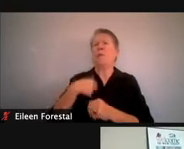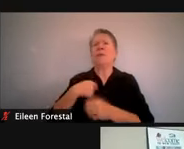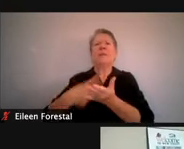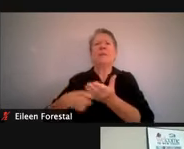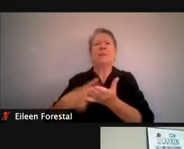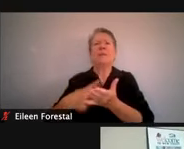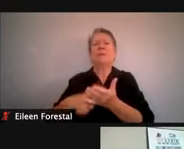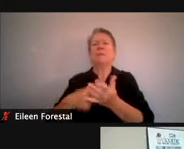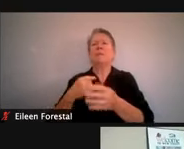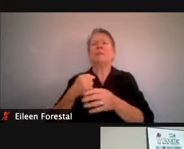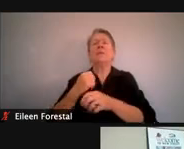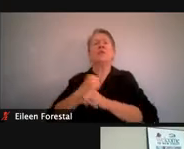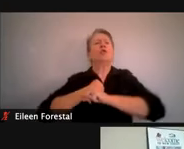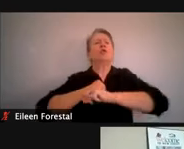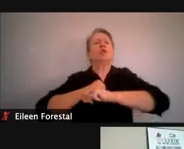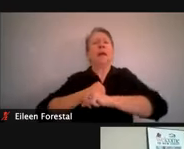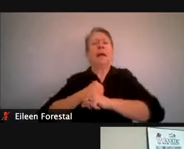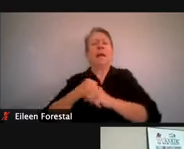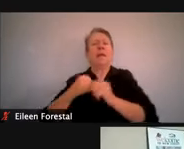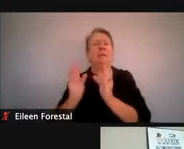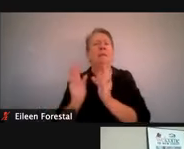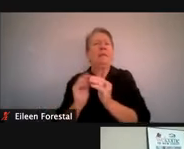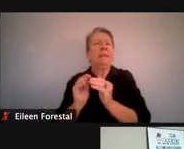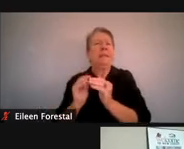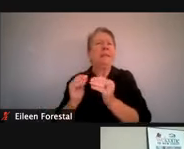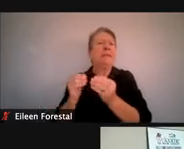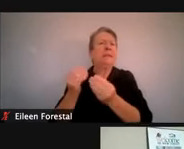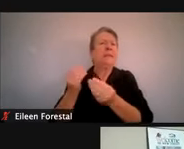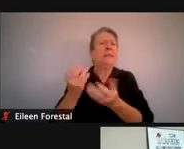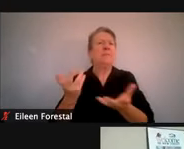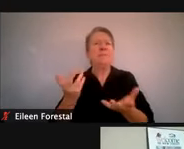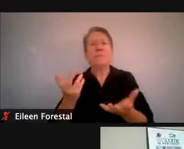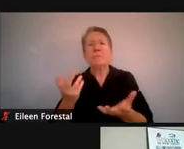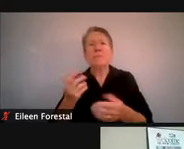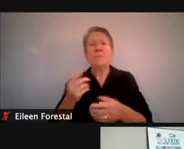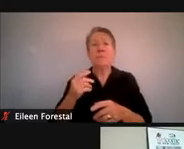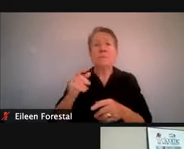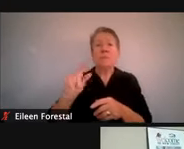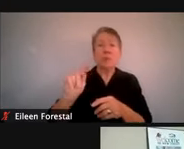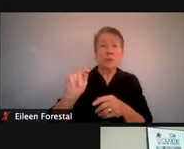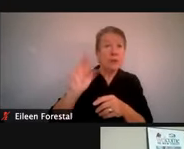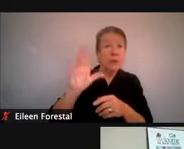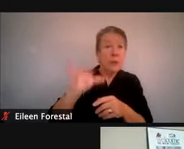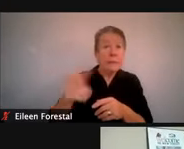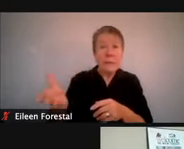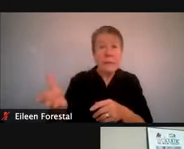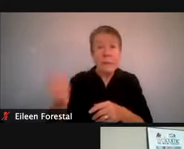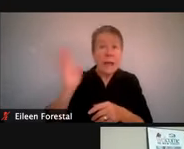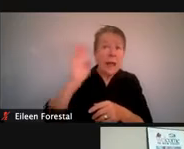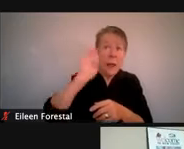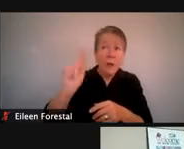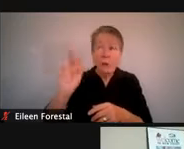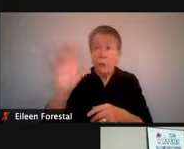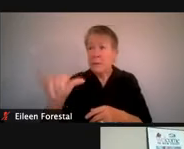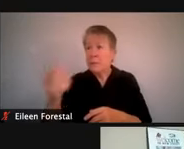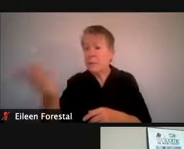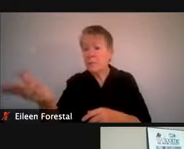right in saying it's Tracy? Yes, we're going to go to Tracy right now. Hey, Tracy.